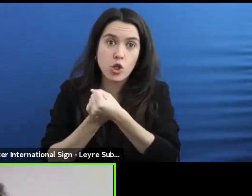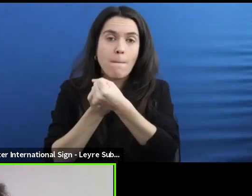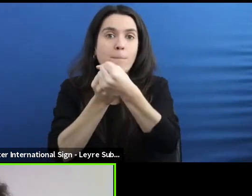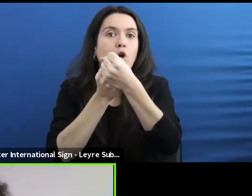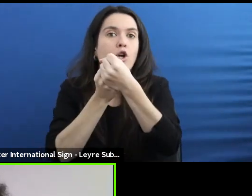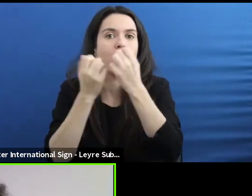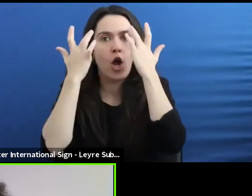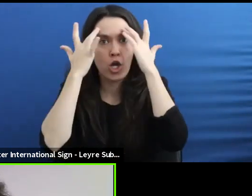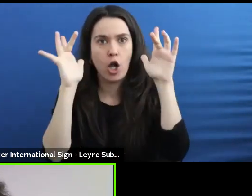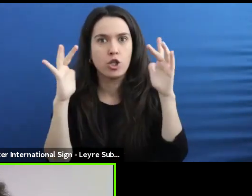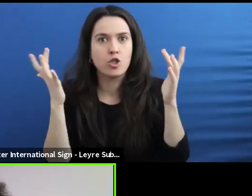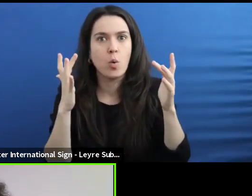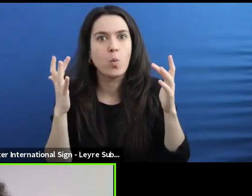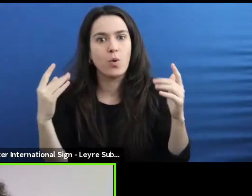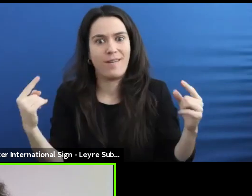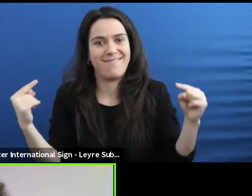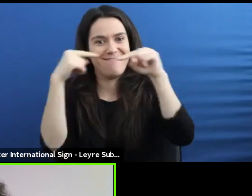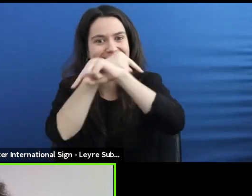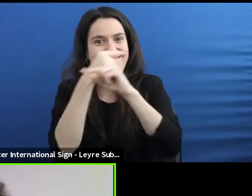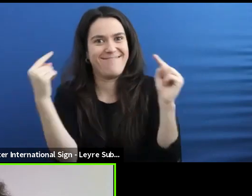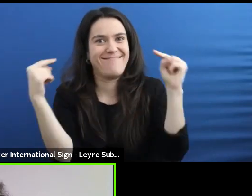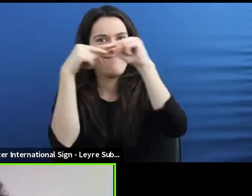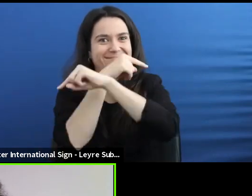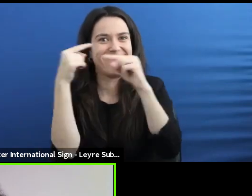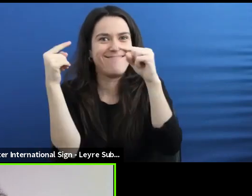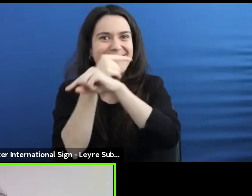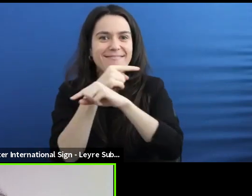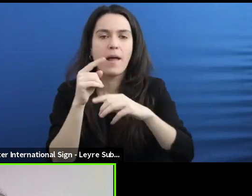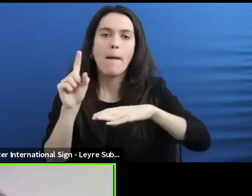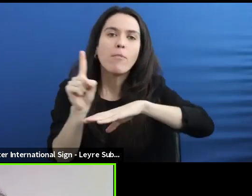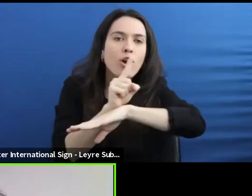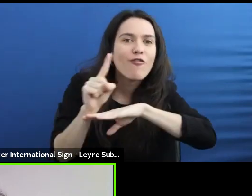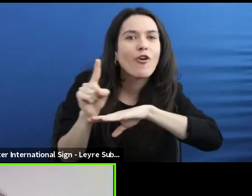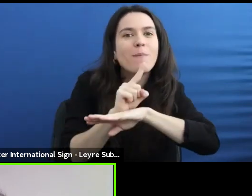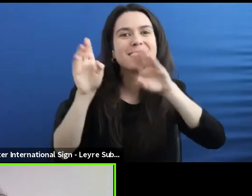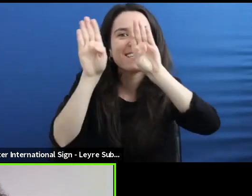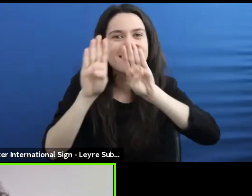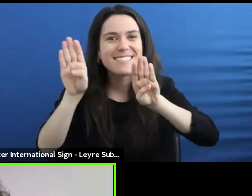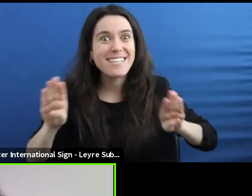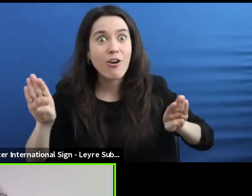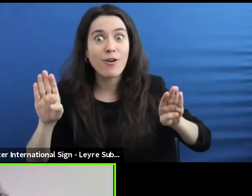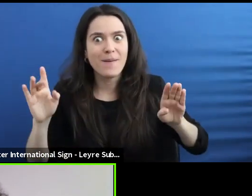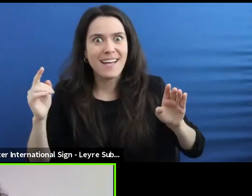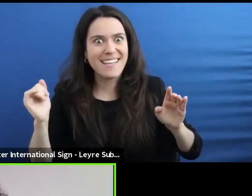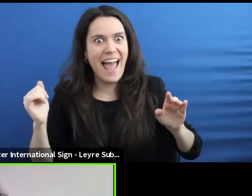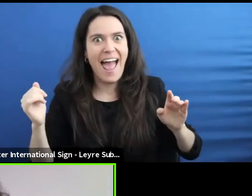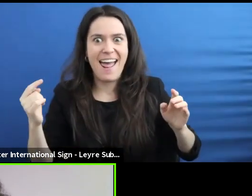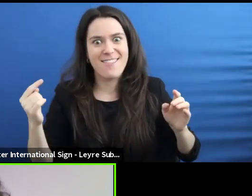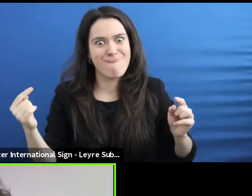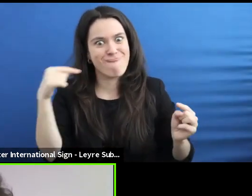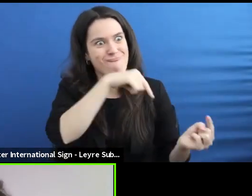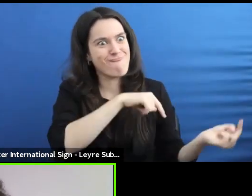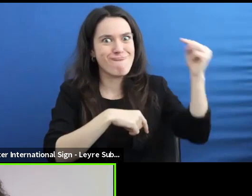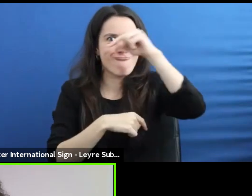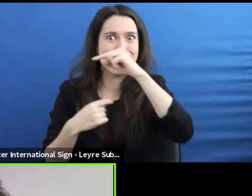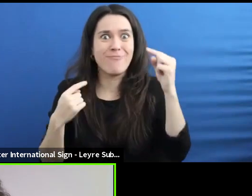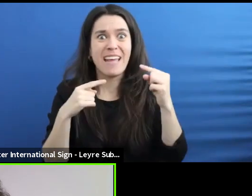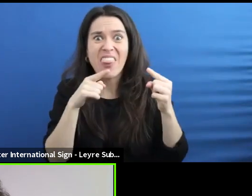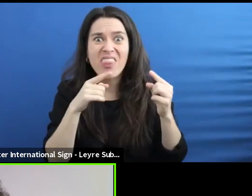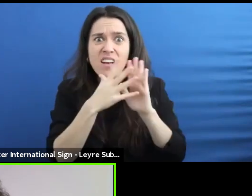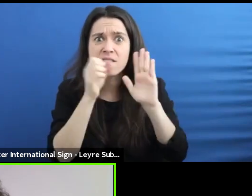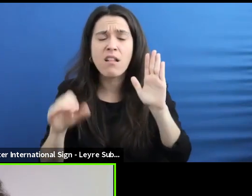intra-Europe mobility of cultural actors and works, and it would be terrible to lose that. We all understand that there's a contradiction there